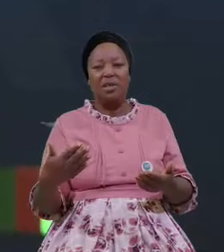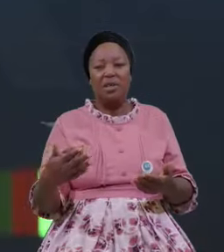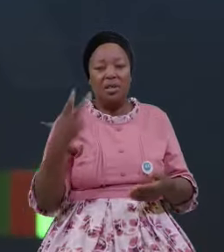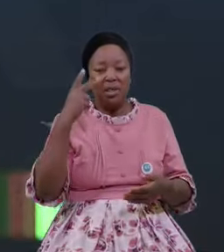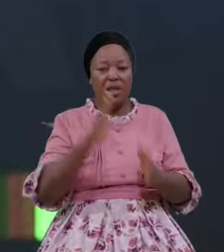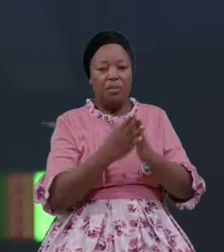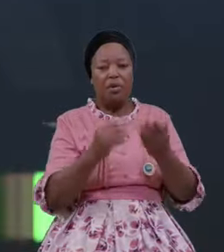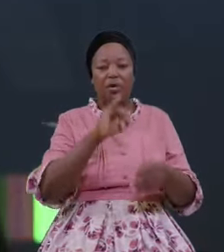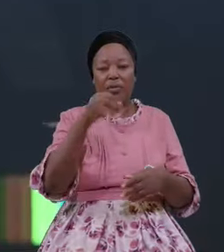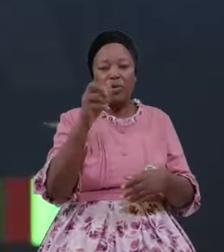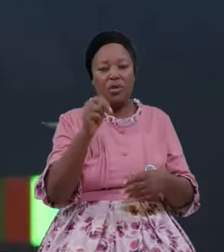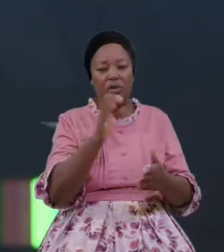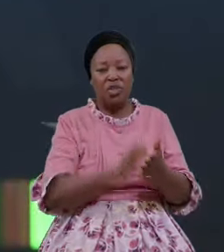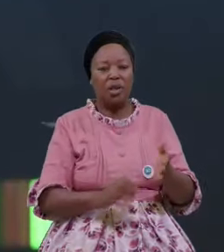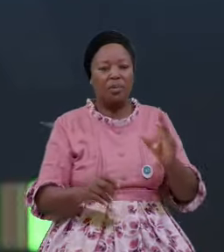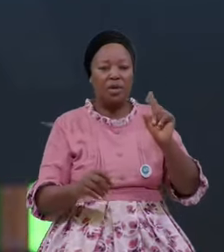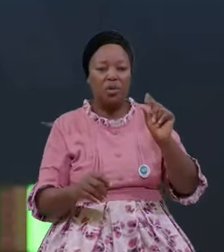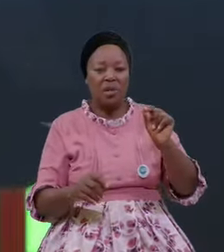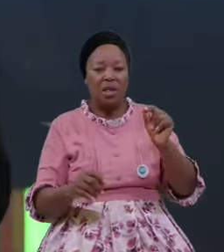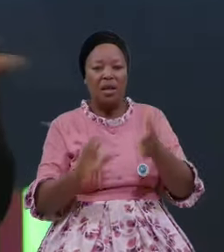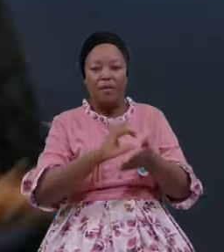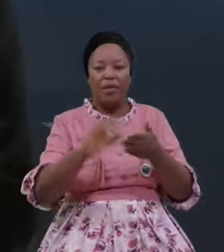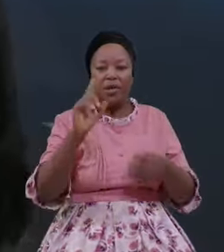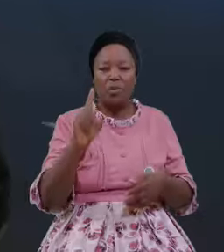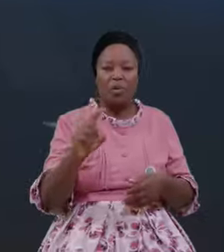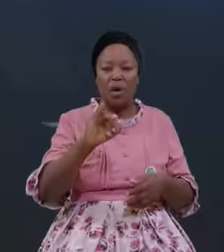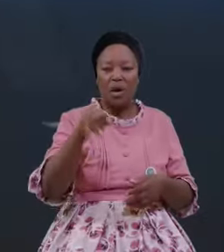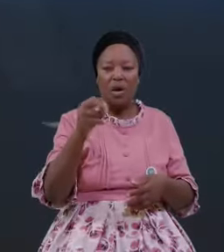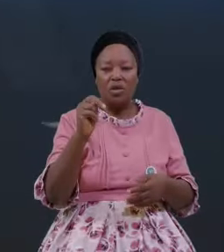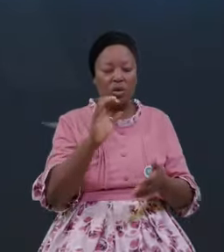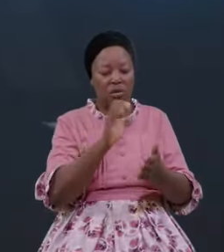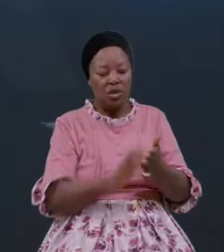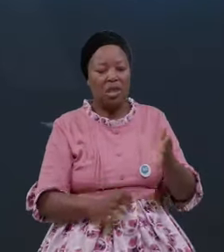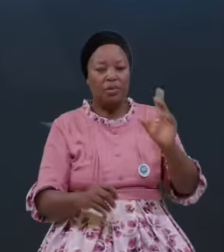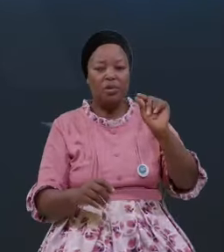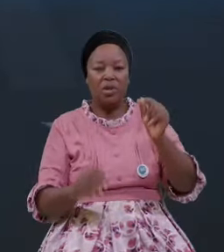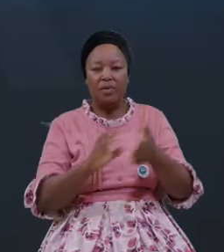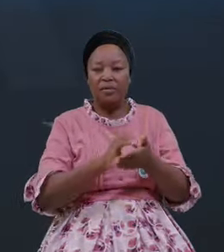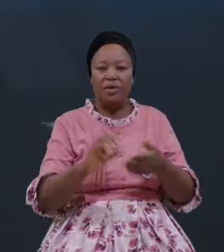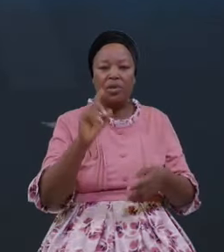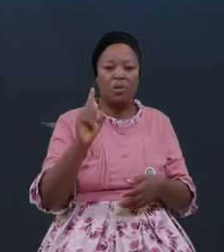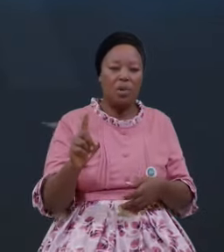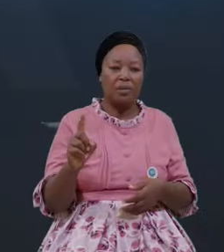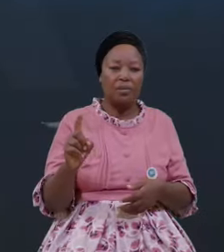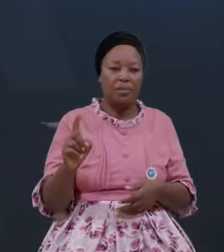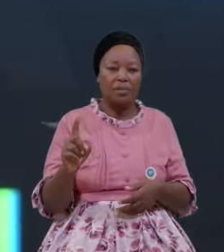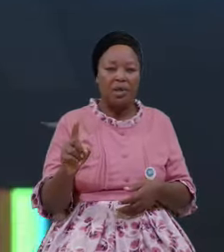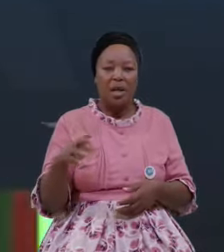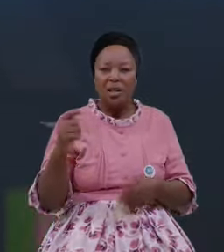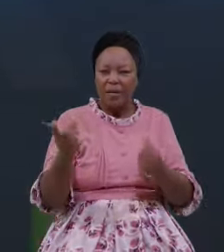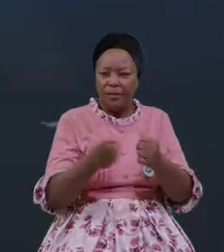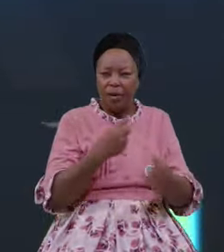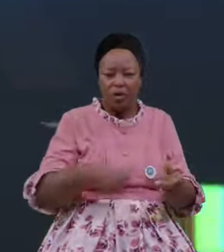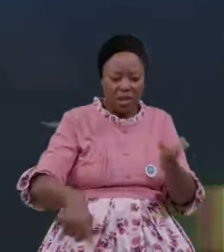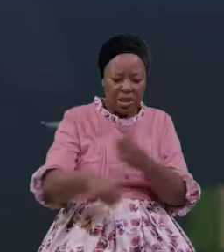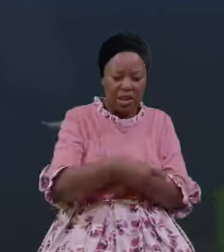20. And I'm reading from verse 1. John chapter 20 verse 1. The first day of the